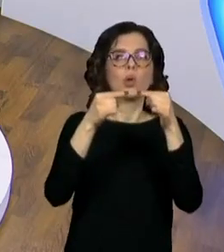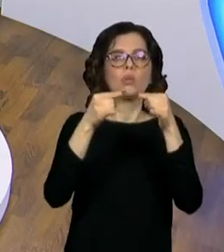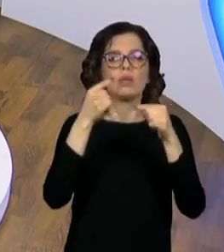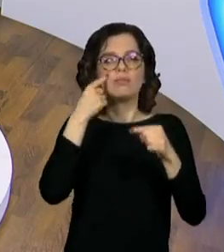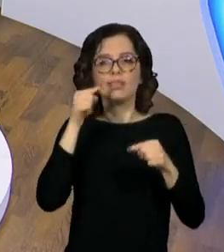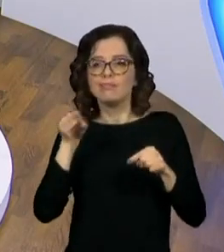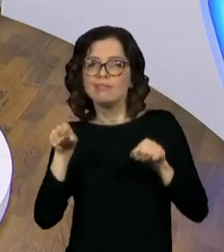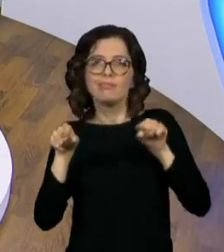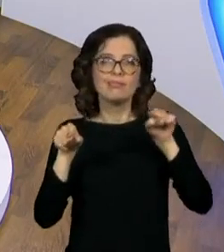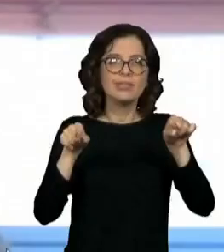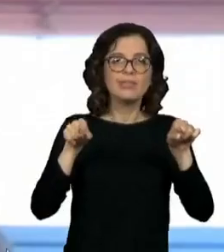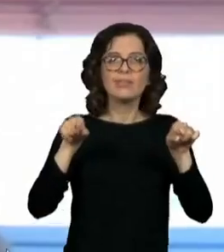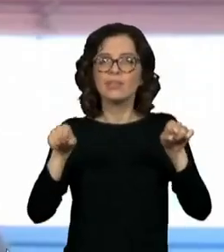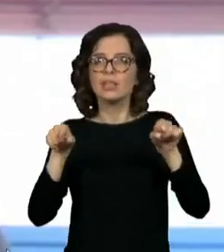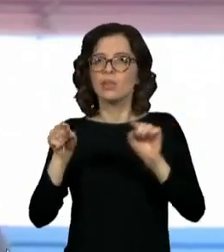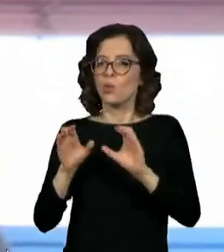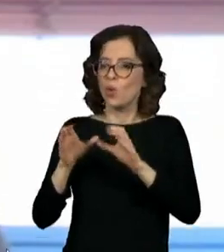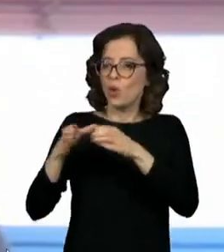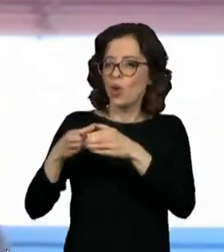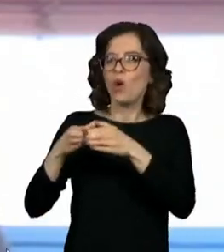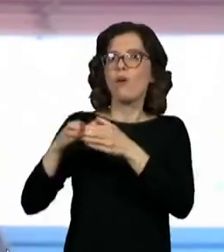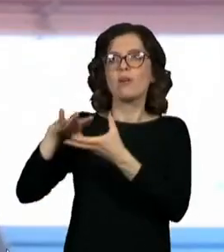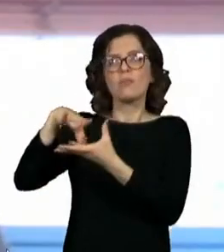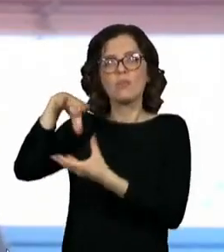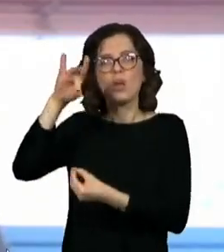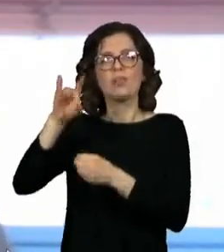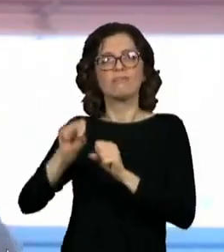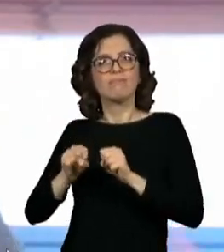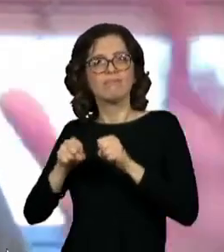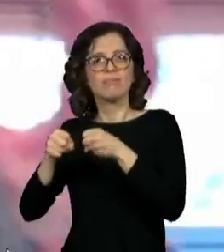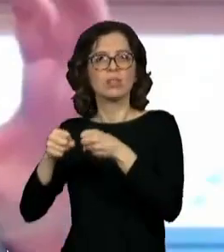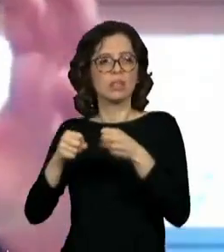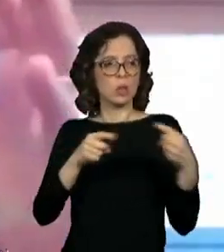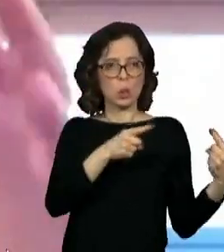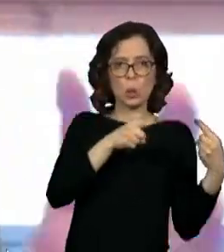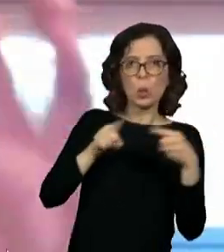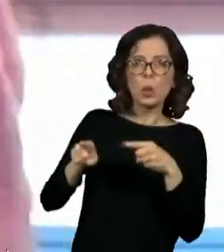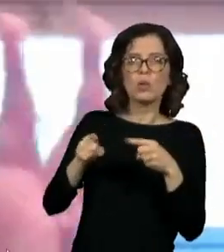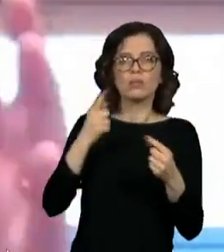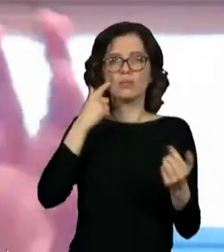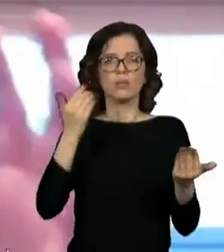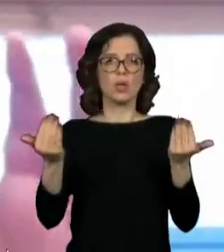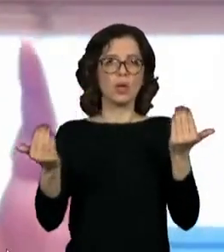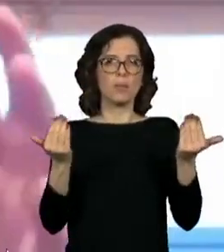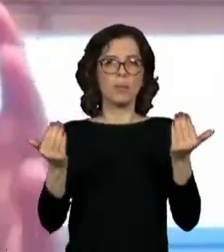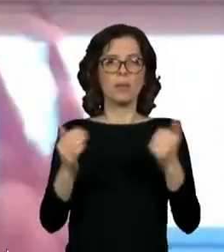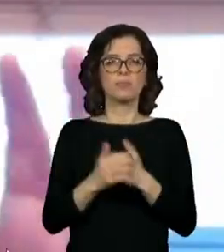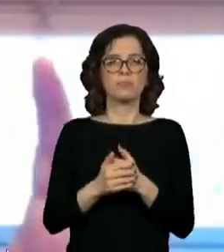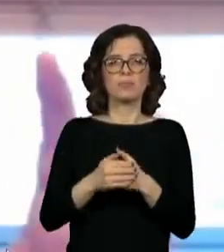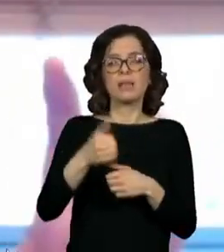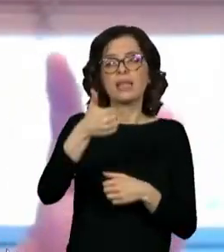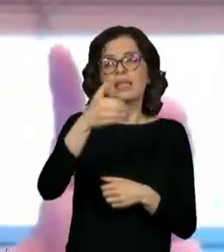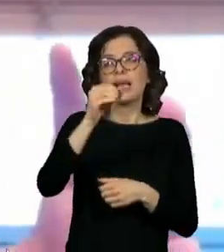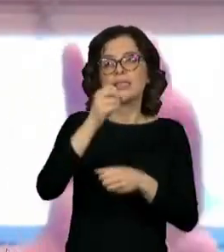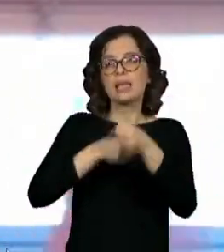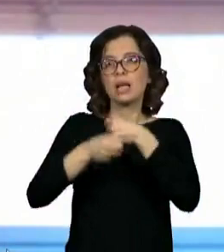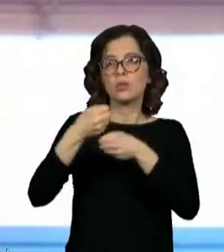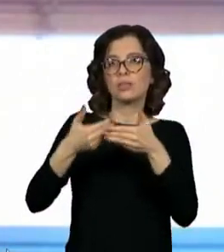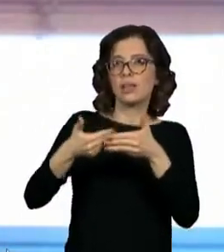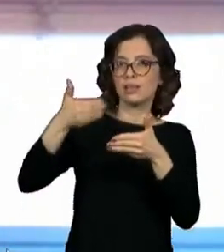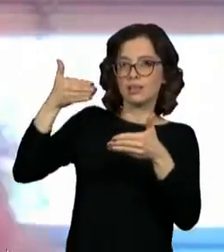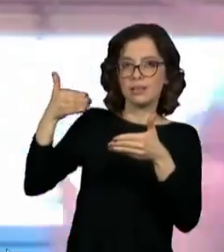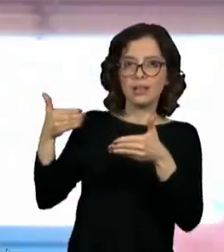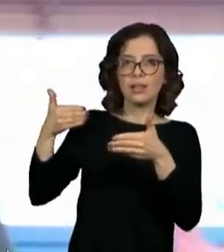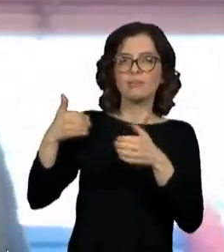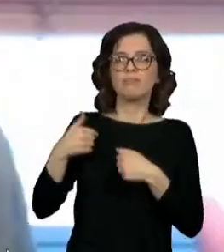between liberal democratic forces and its rivals. There was a brief 10-year window in the 1990s where